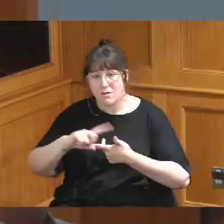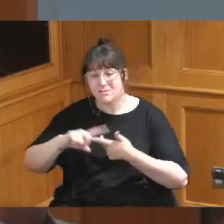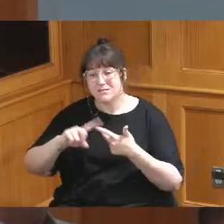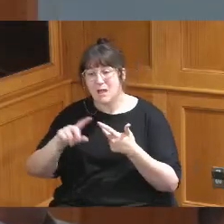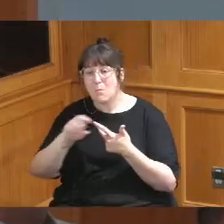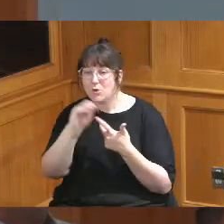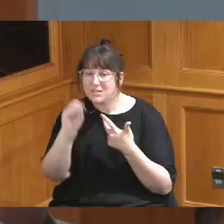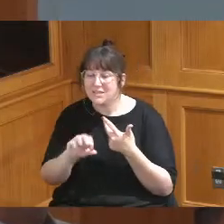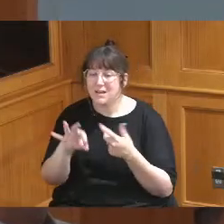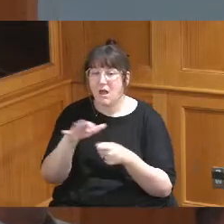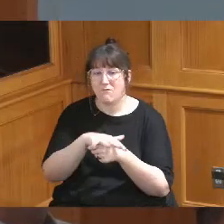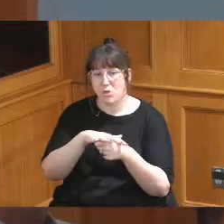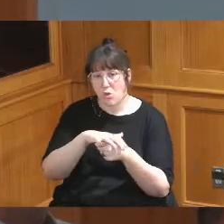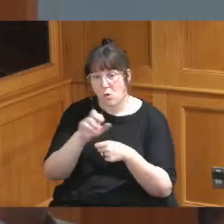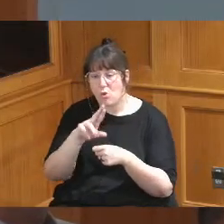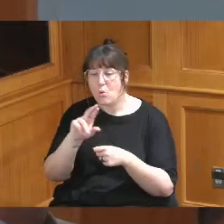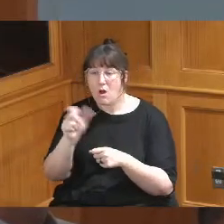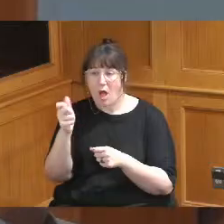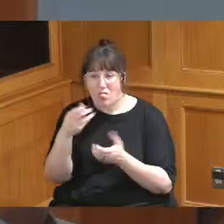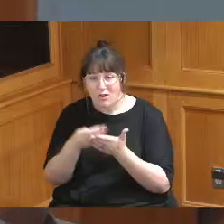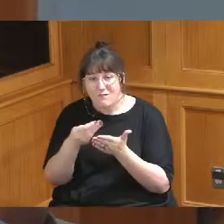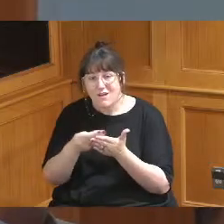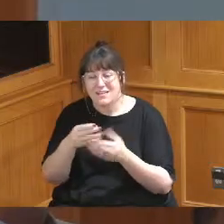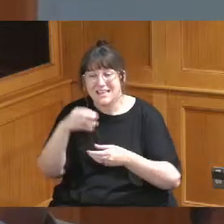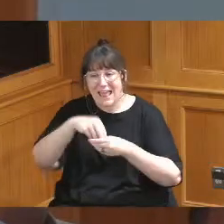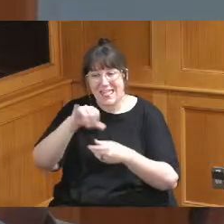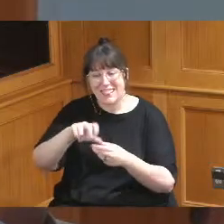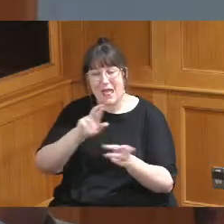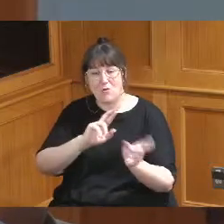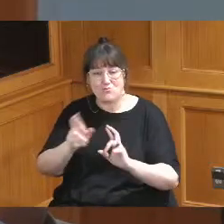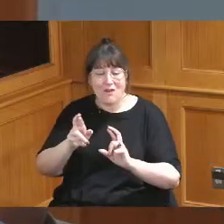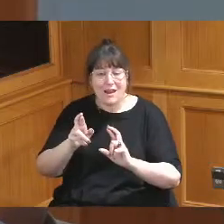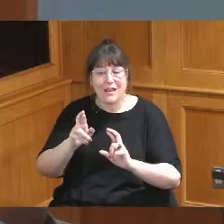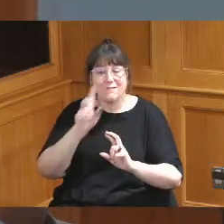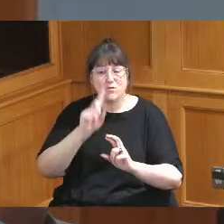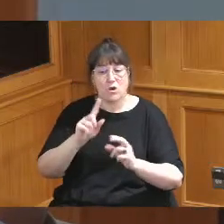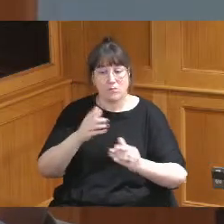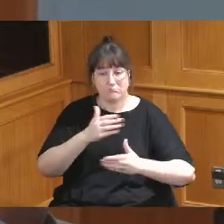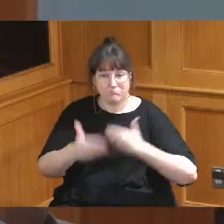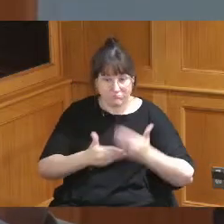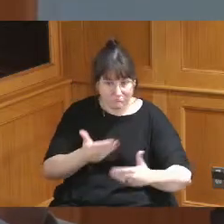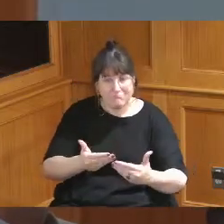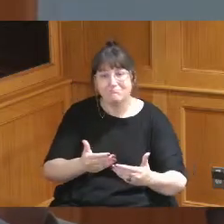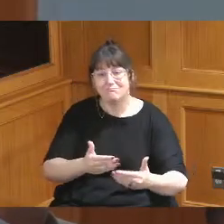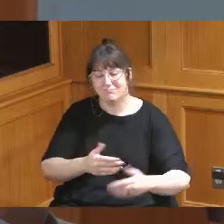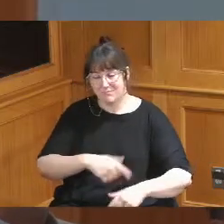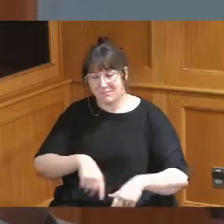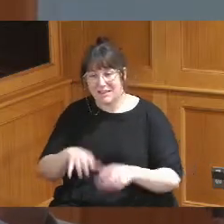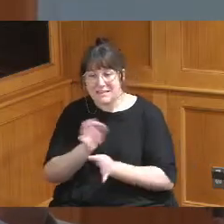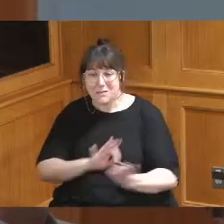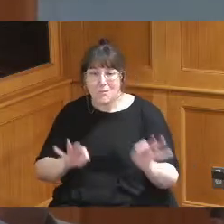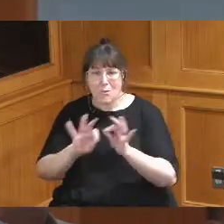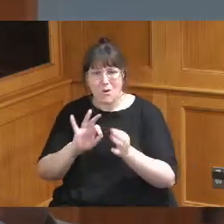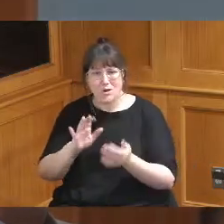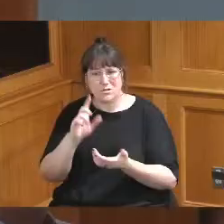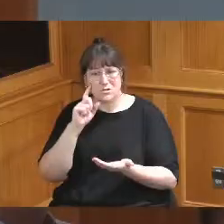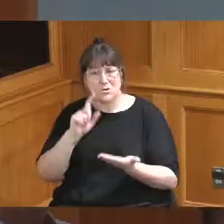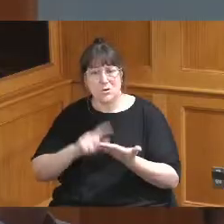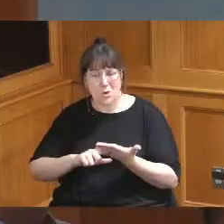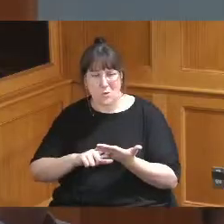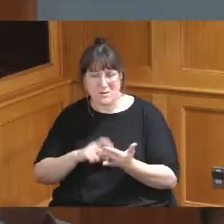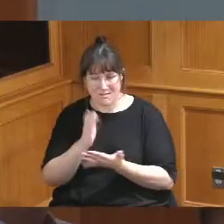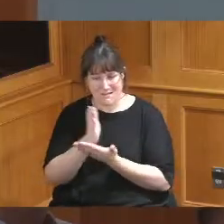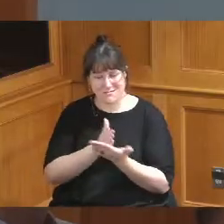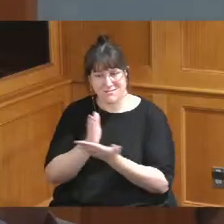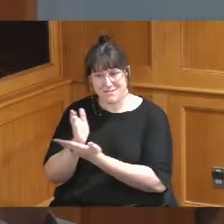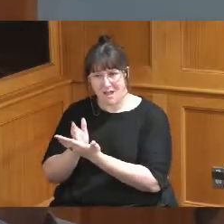percent of local or other matching funds, and a project's readiness to proceed. It's important to note that all submissions were